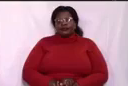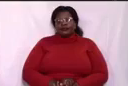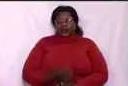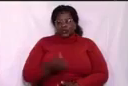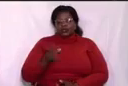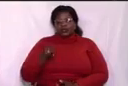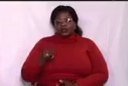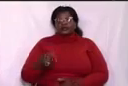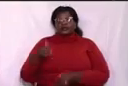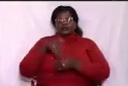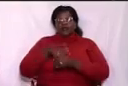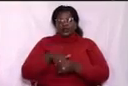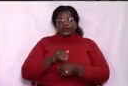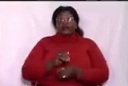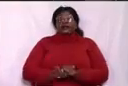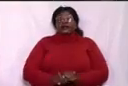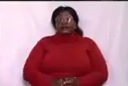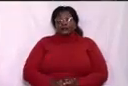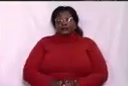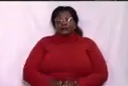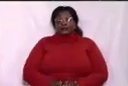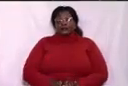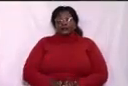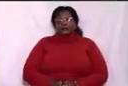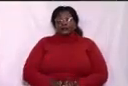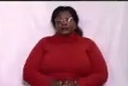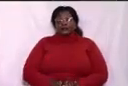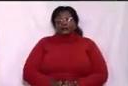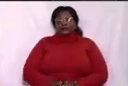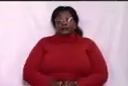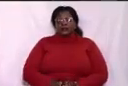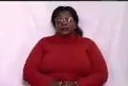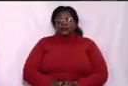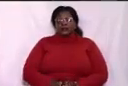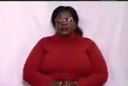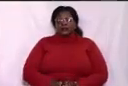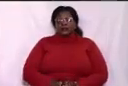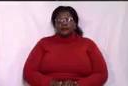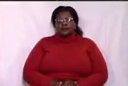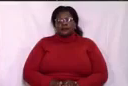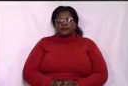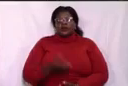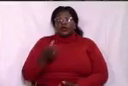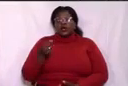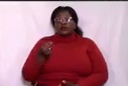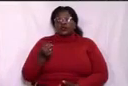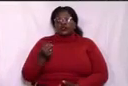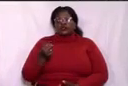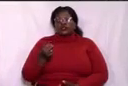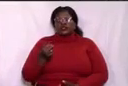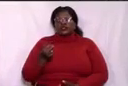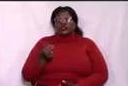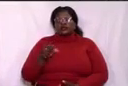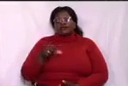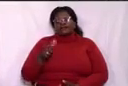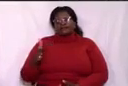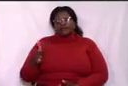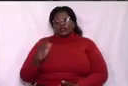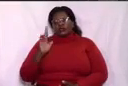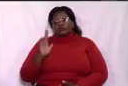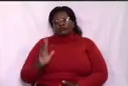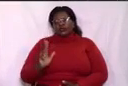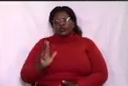getting there. All right. Now, we have Dave Osho. Dave Osho